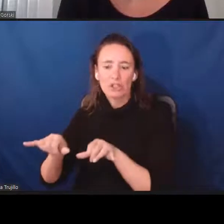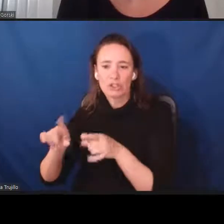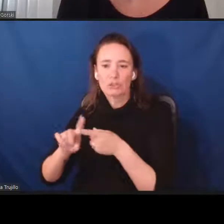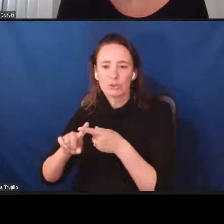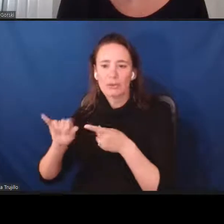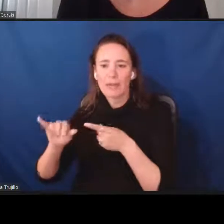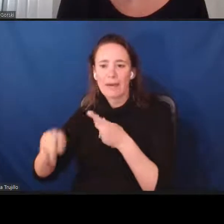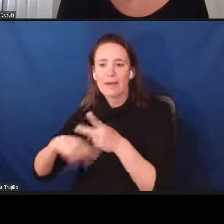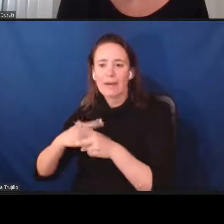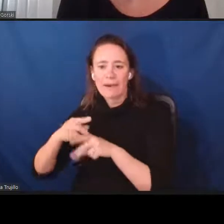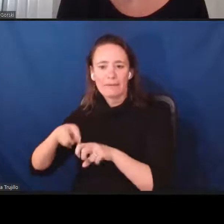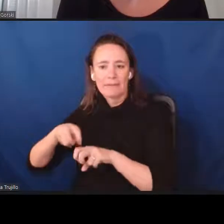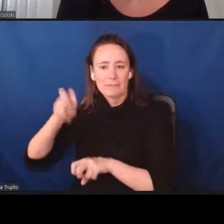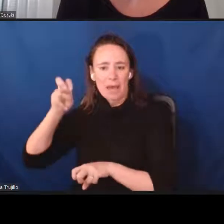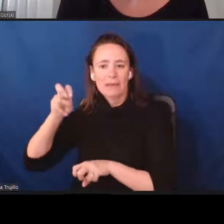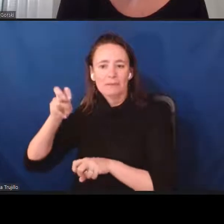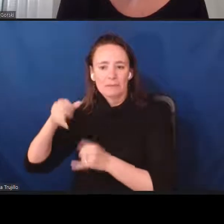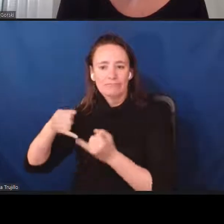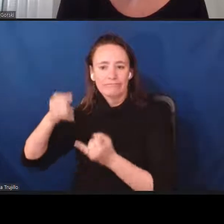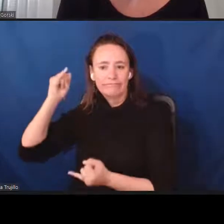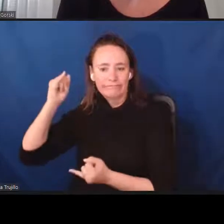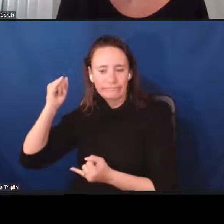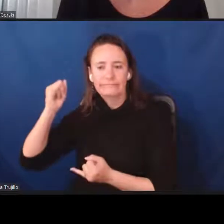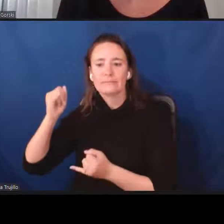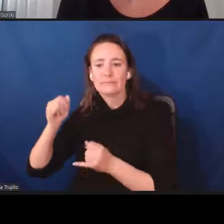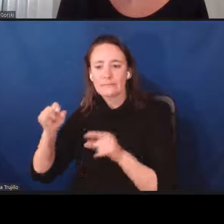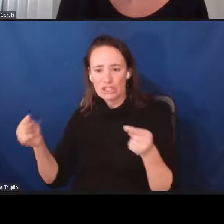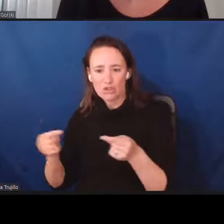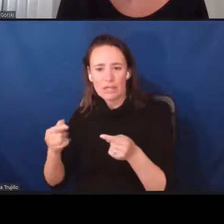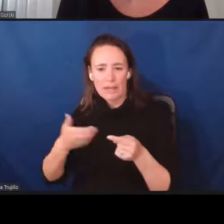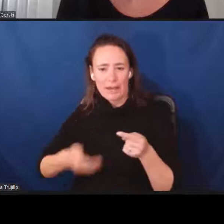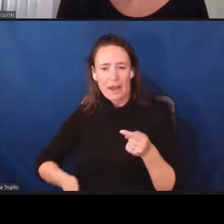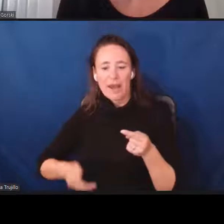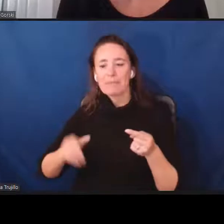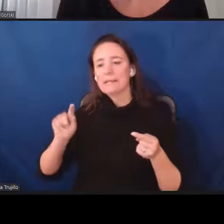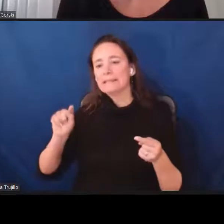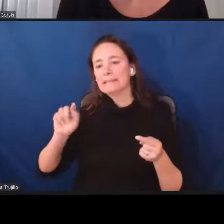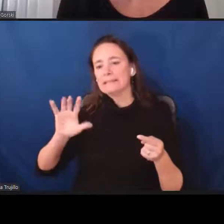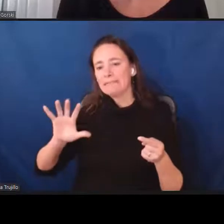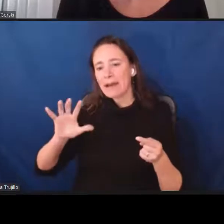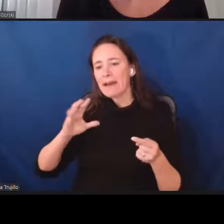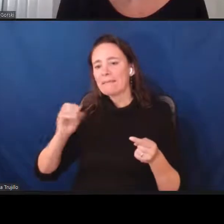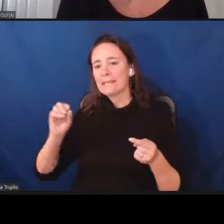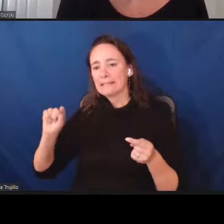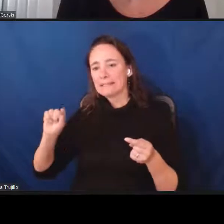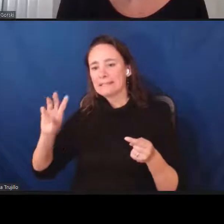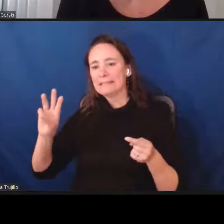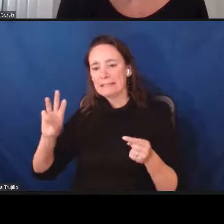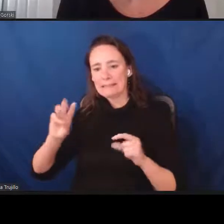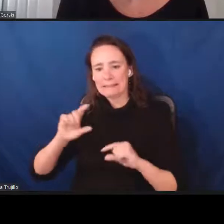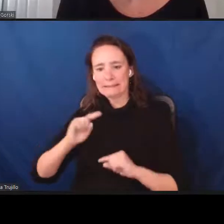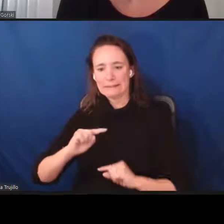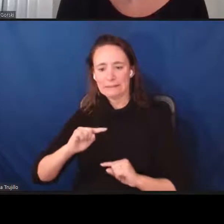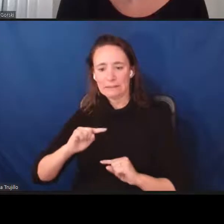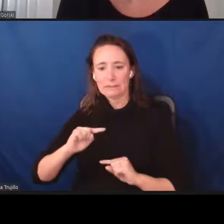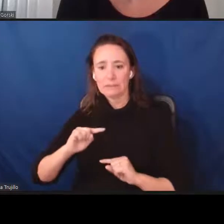paraplegic. So we didn't have the Americans with Disabilities Act. The Rehabilitation